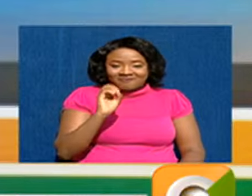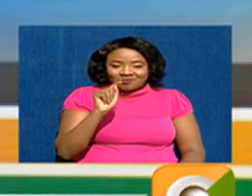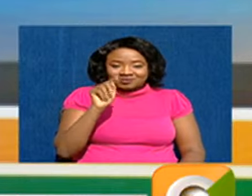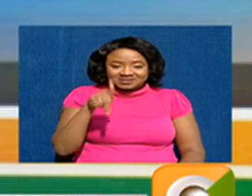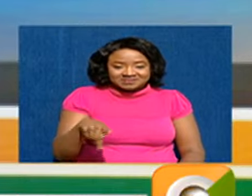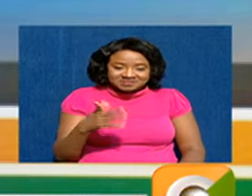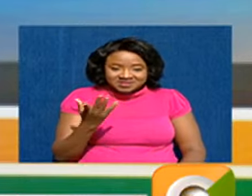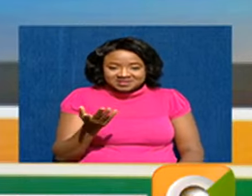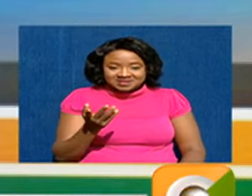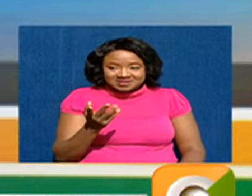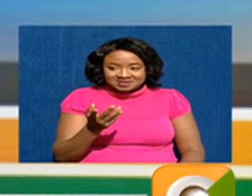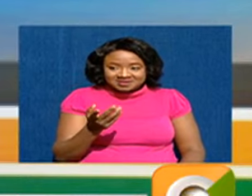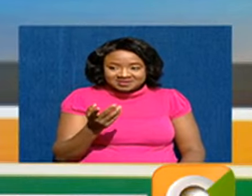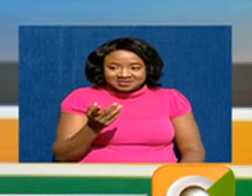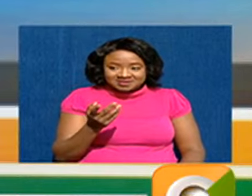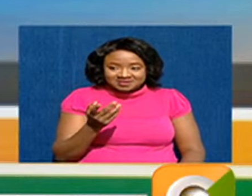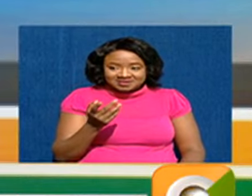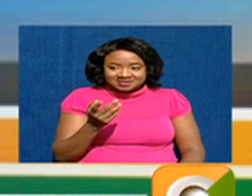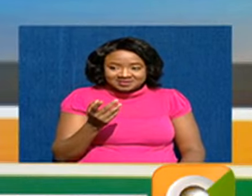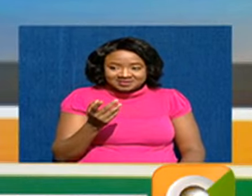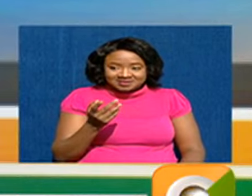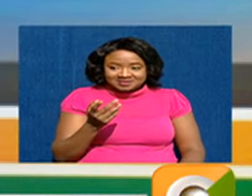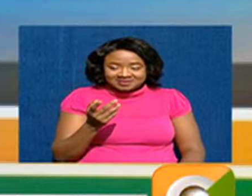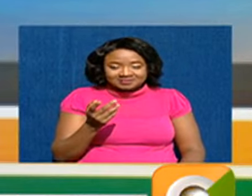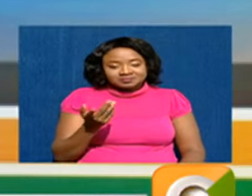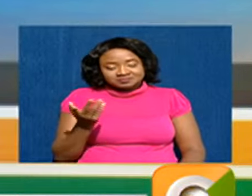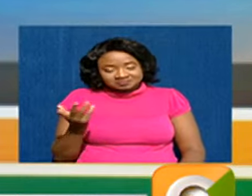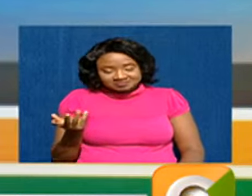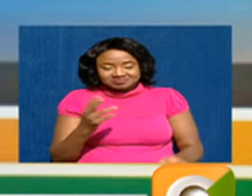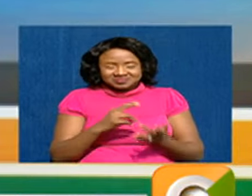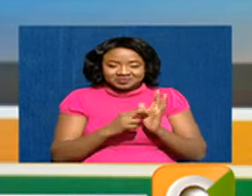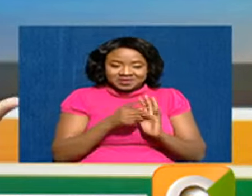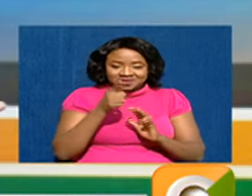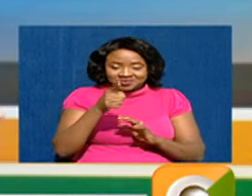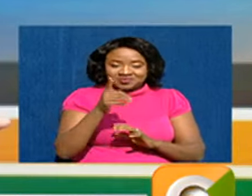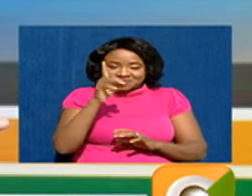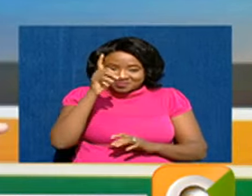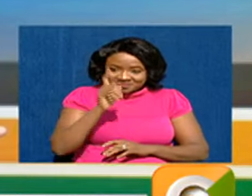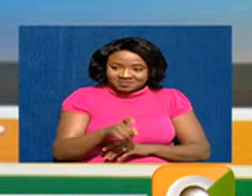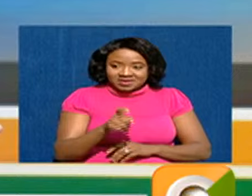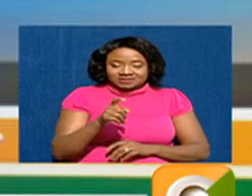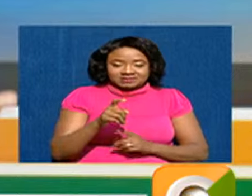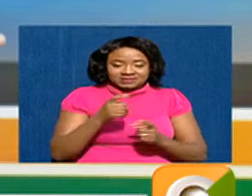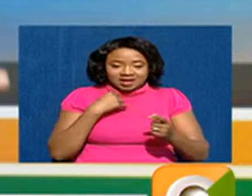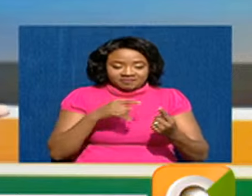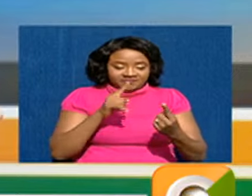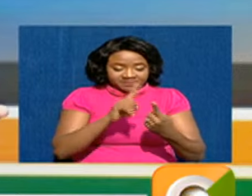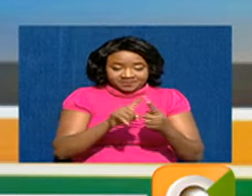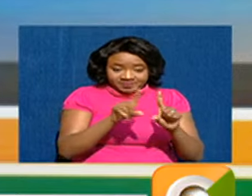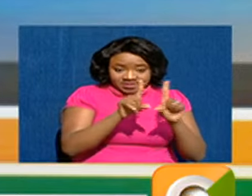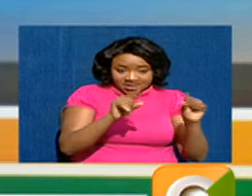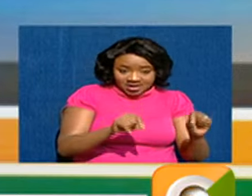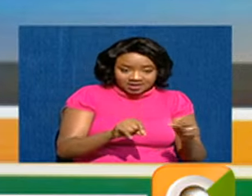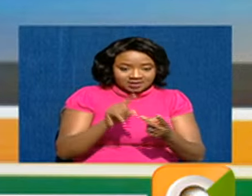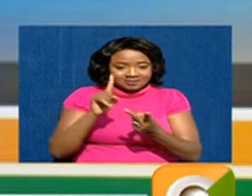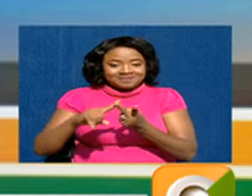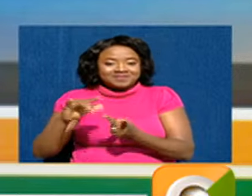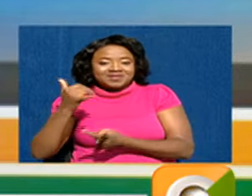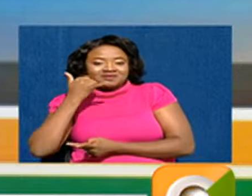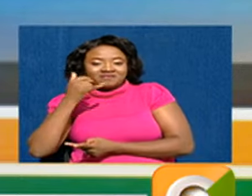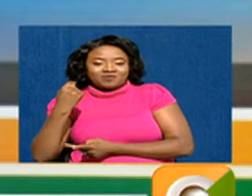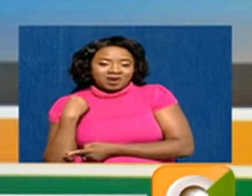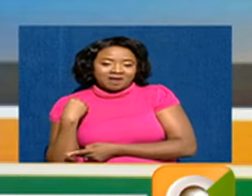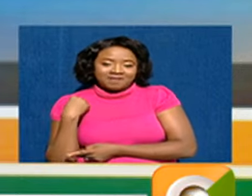phone where OTP will be sent. So you need 2 things for you to transact: this card plus the